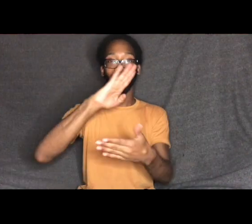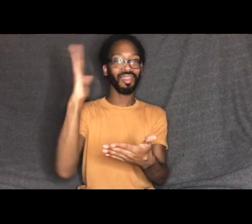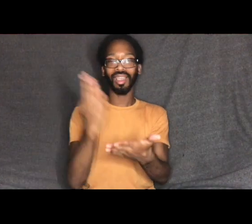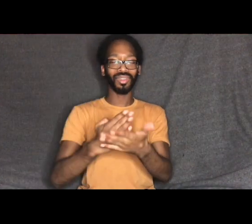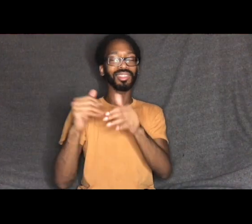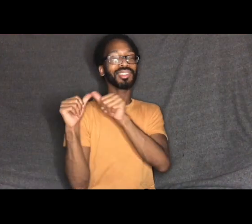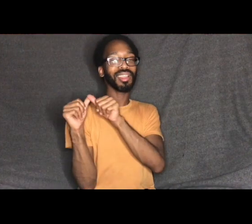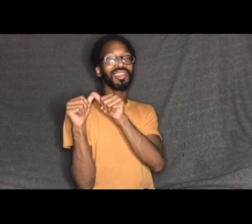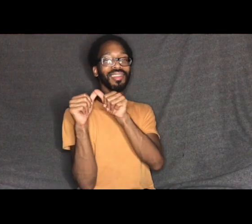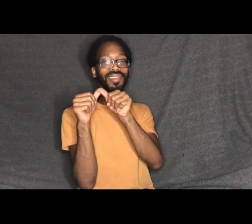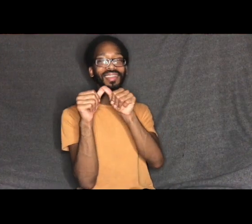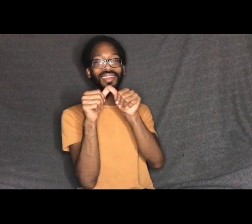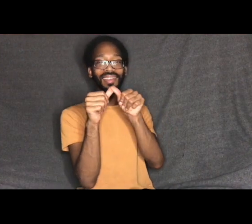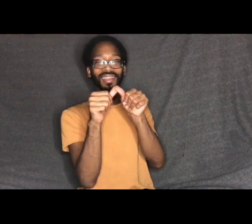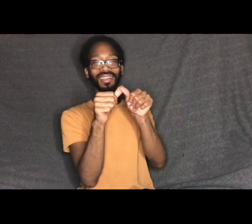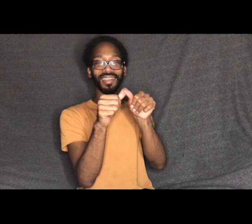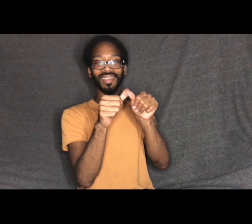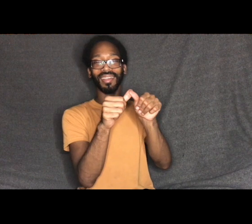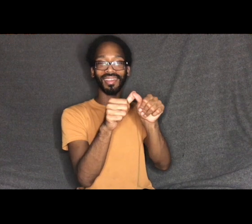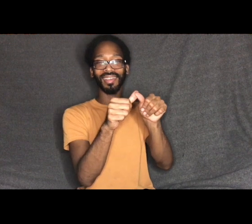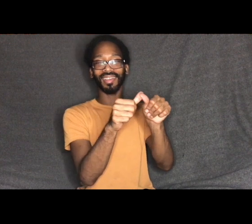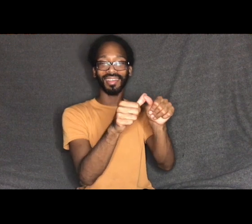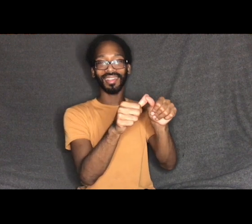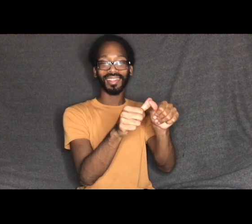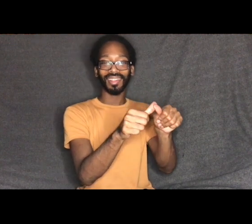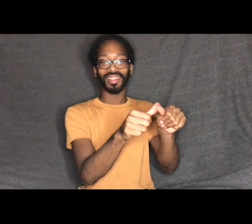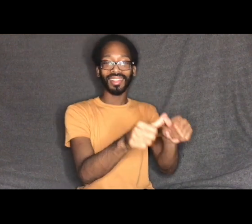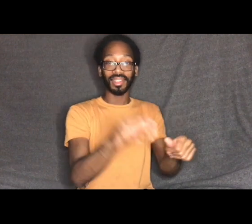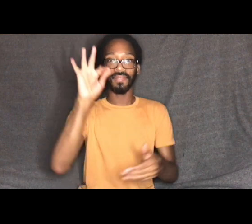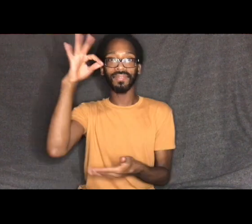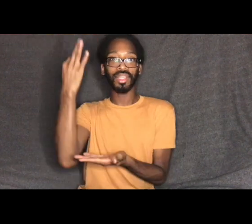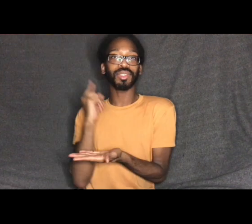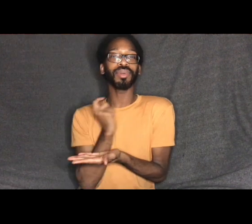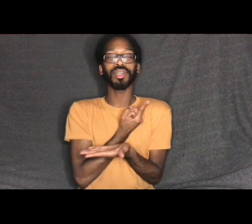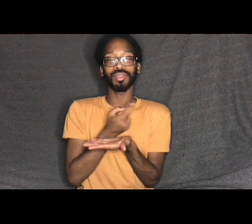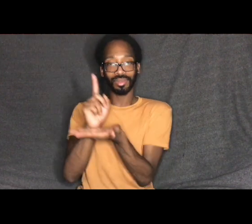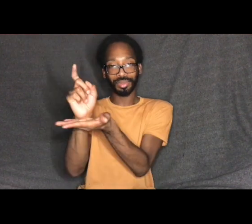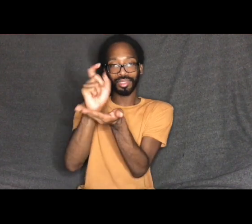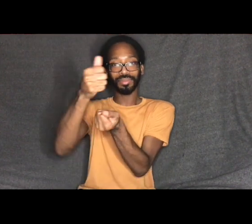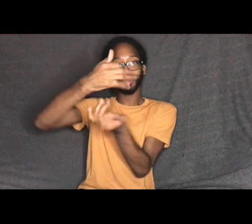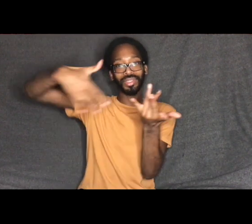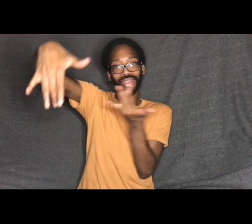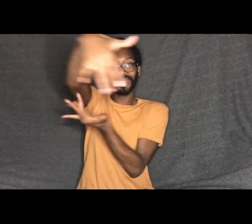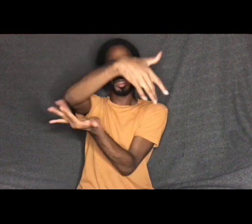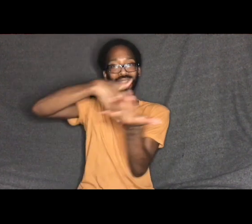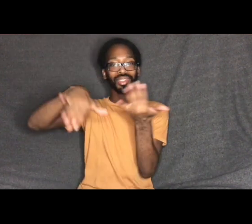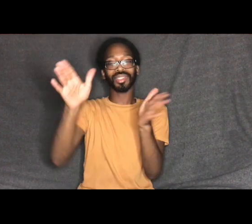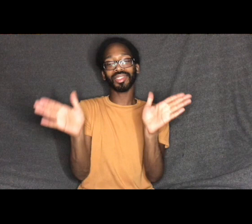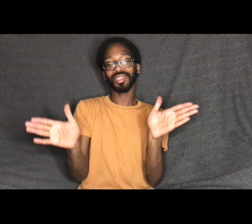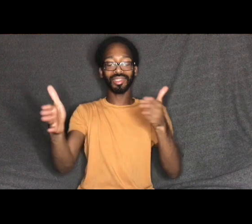such a mess, and never let the good times end. I'm gonna squirt a French